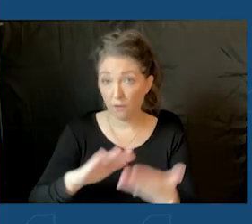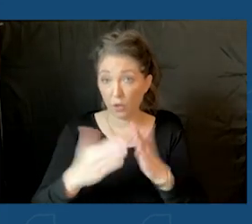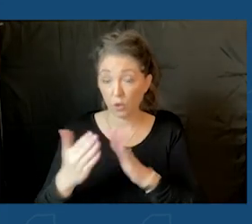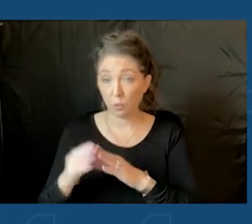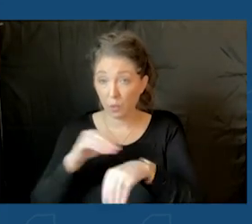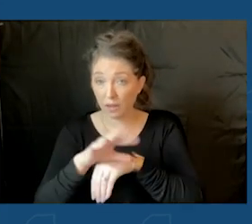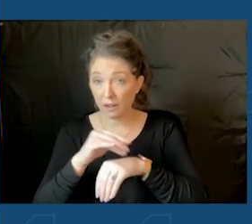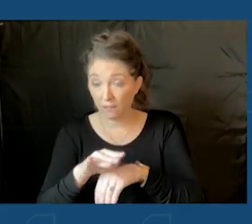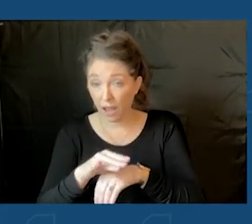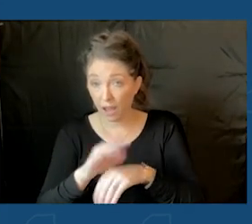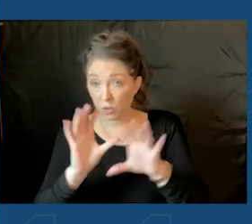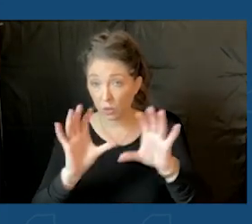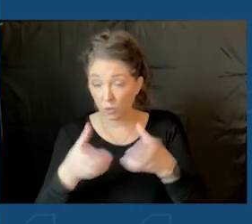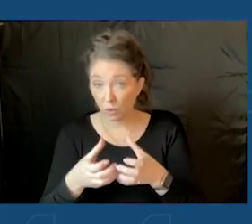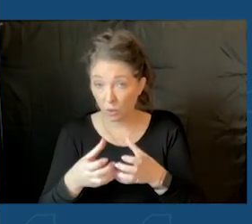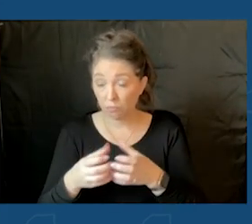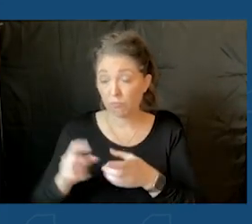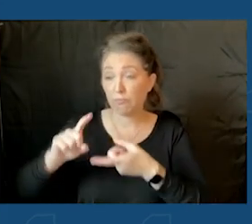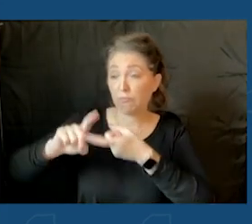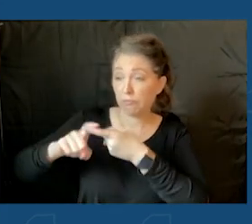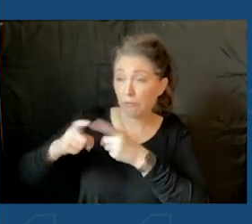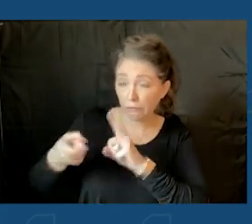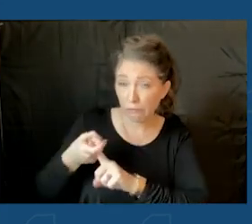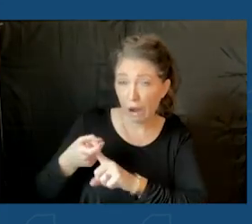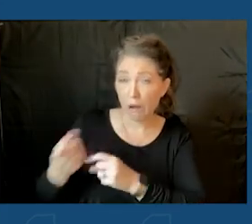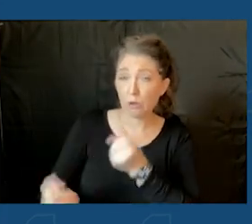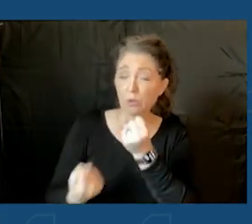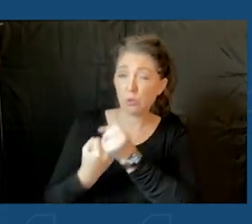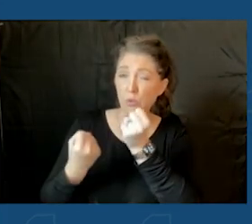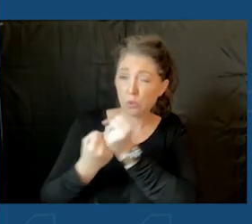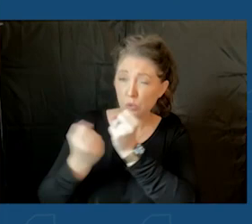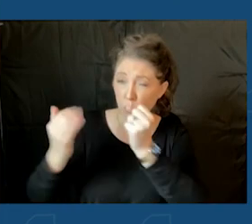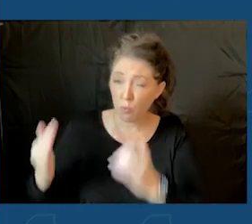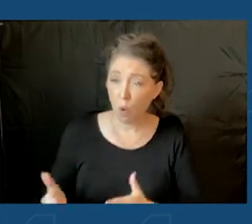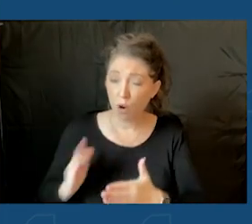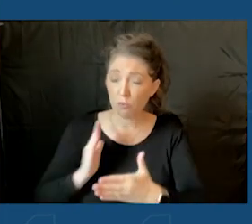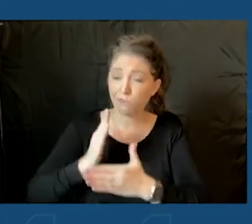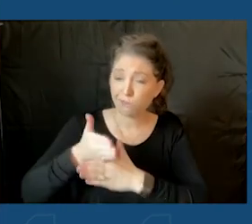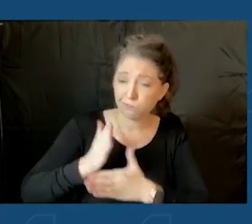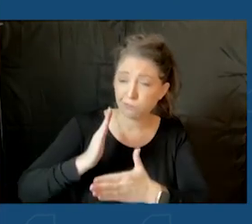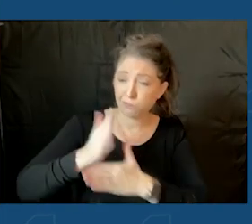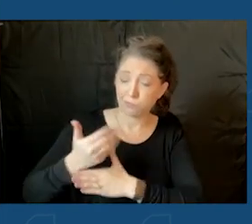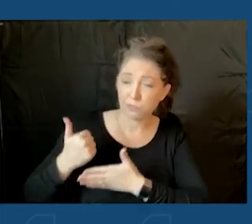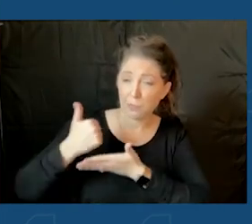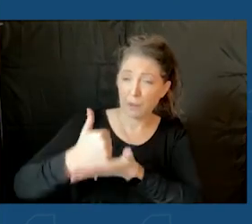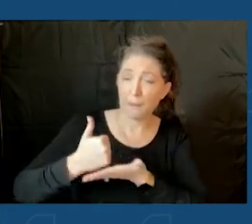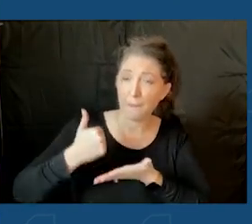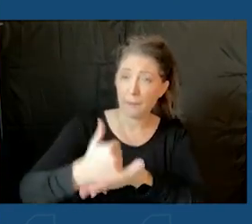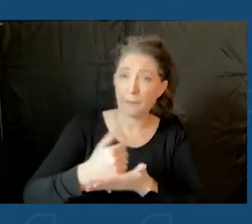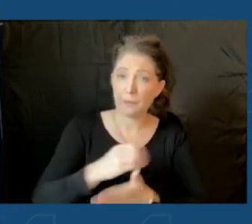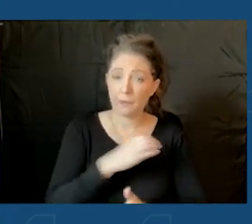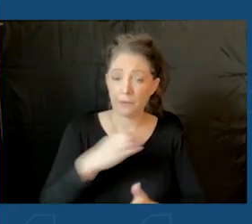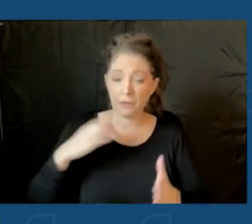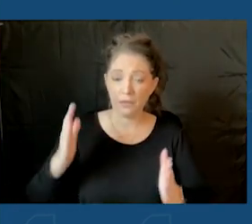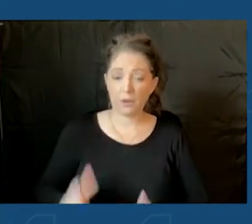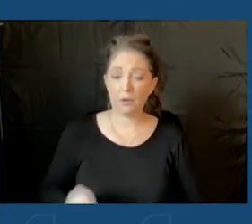friend, and a supporter who intervened multiple times to make this day possible, Congressman Gregory